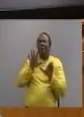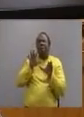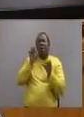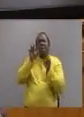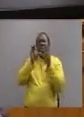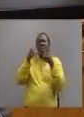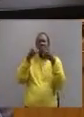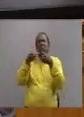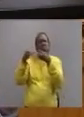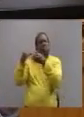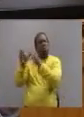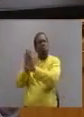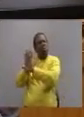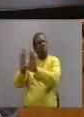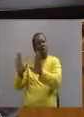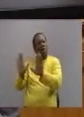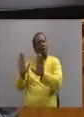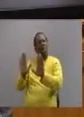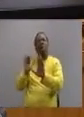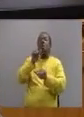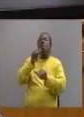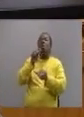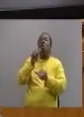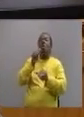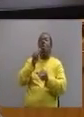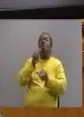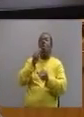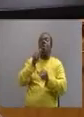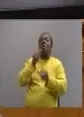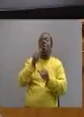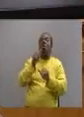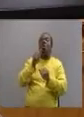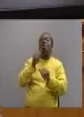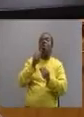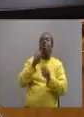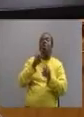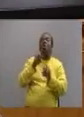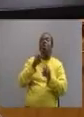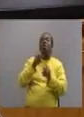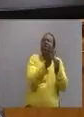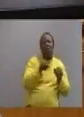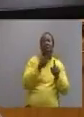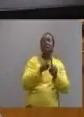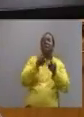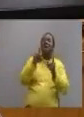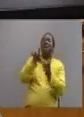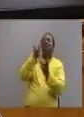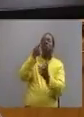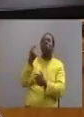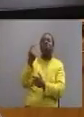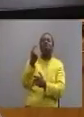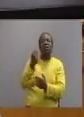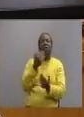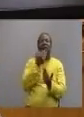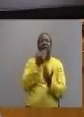dictatorship, or the rule of freedom for which we fought. The choice is yours, and thank you very